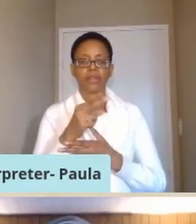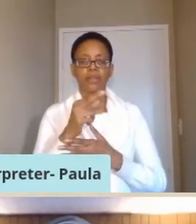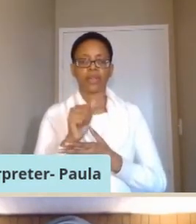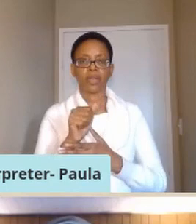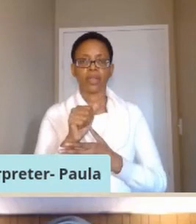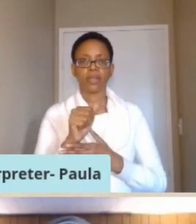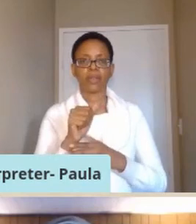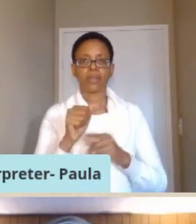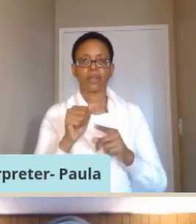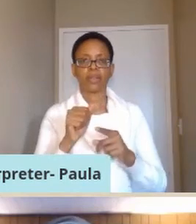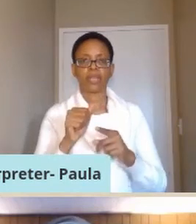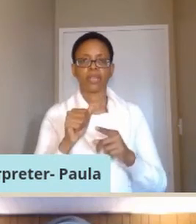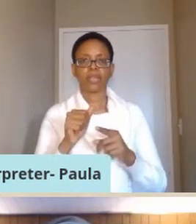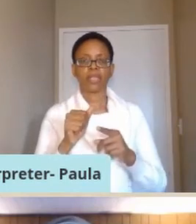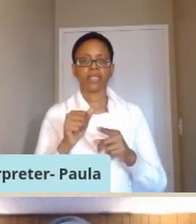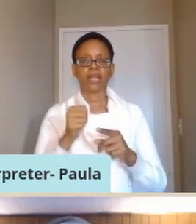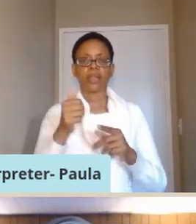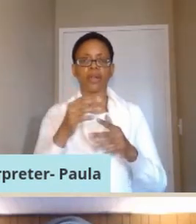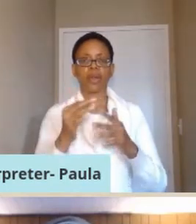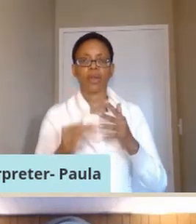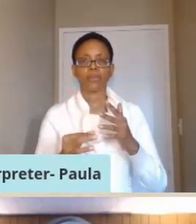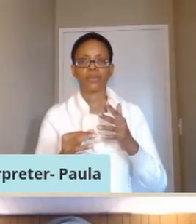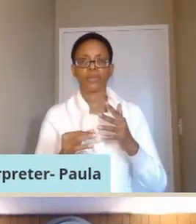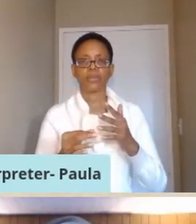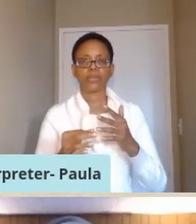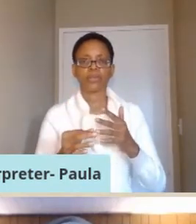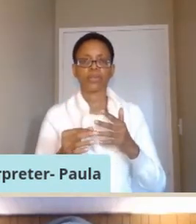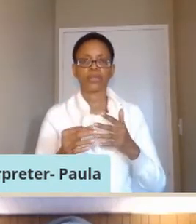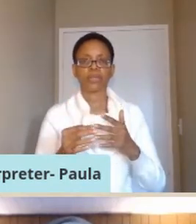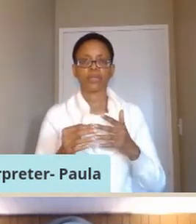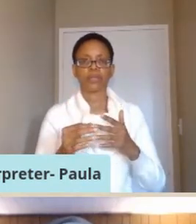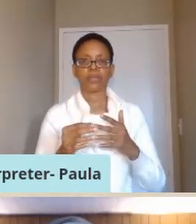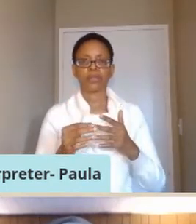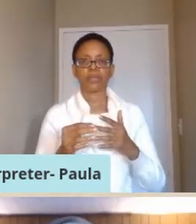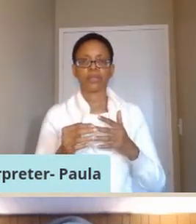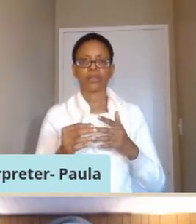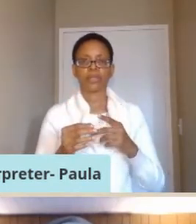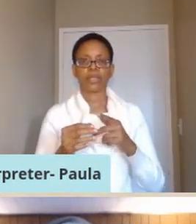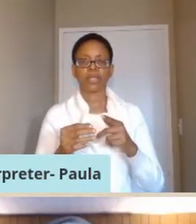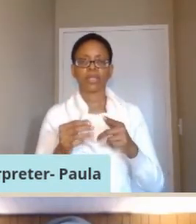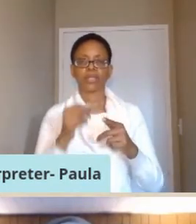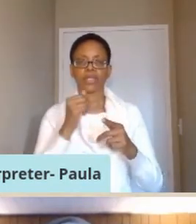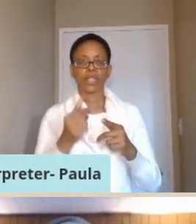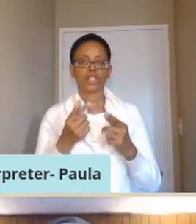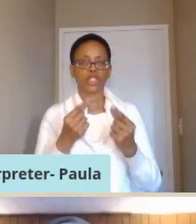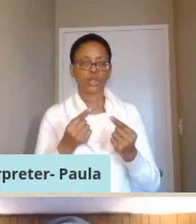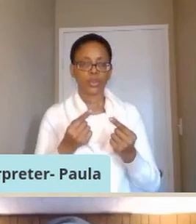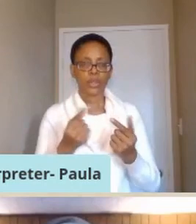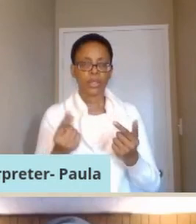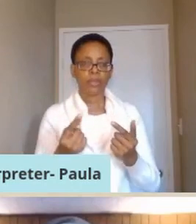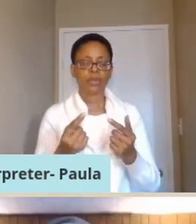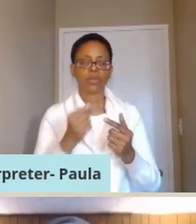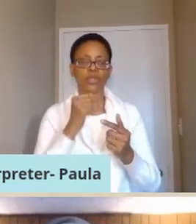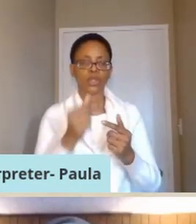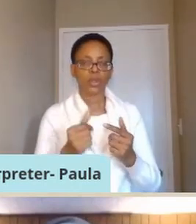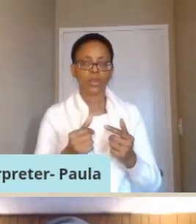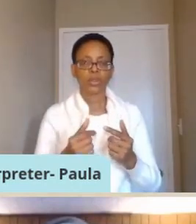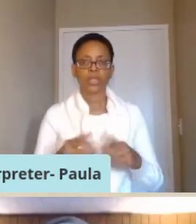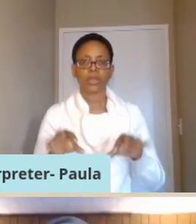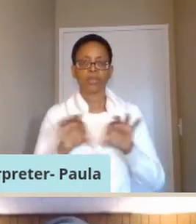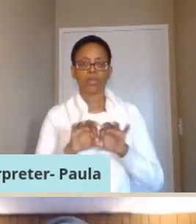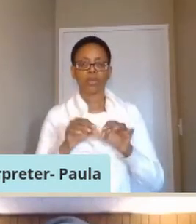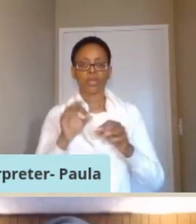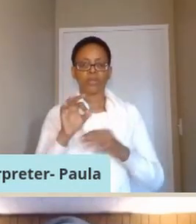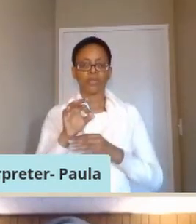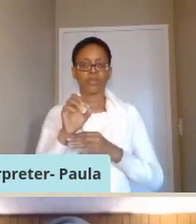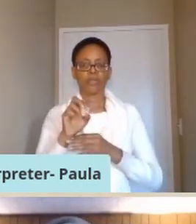space for the client. Instead of saying do or don't, it's about actively listening to the client and guiding